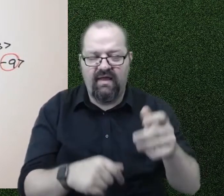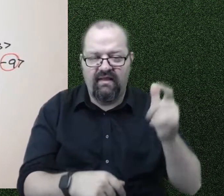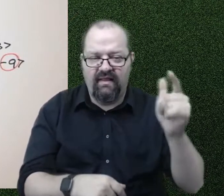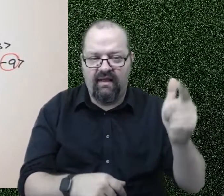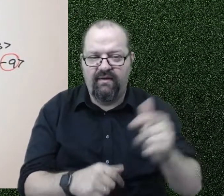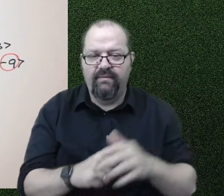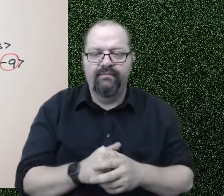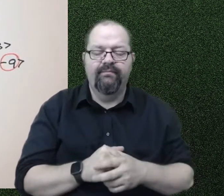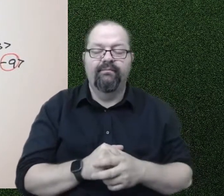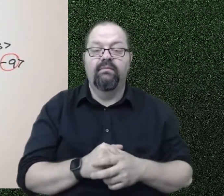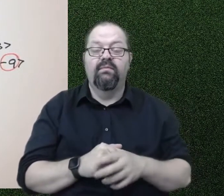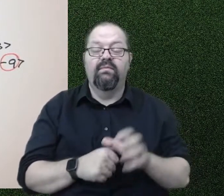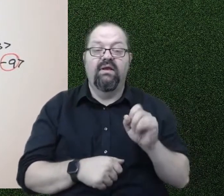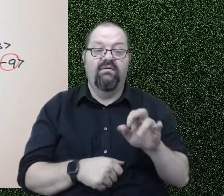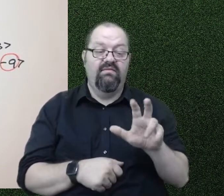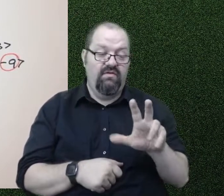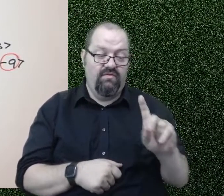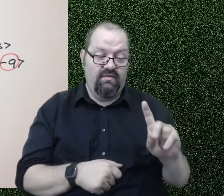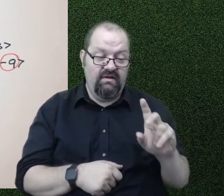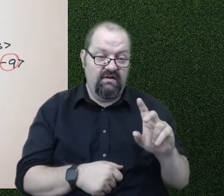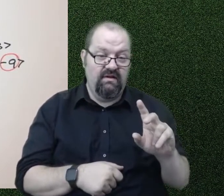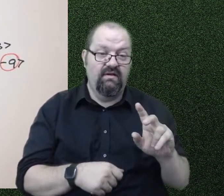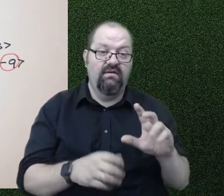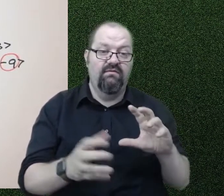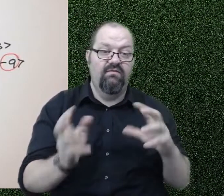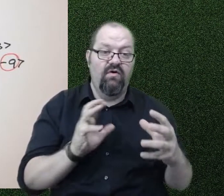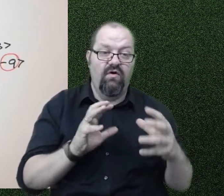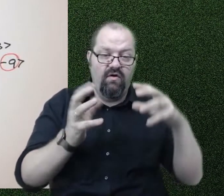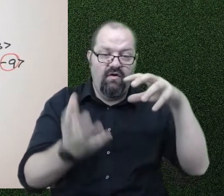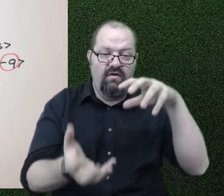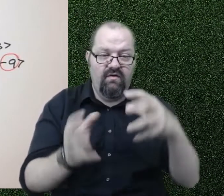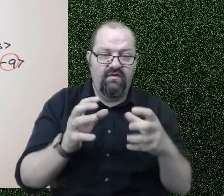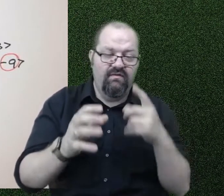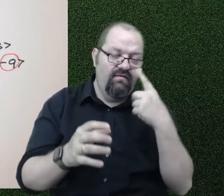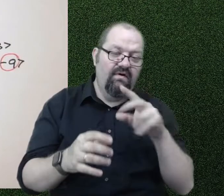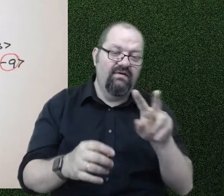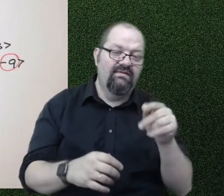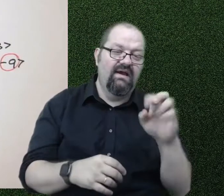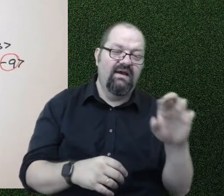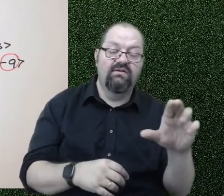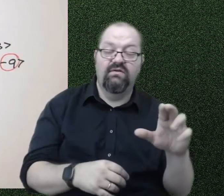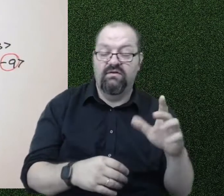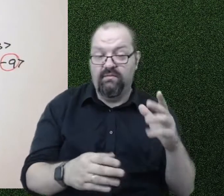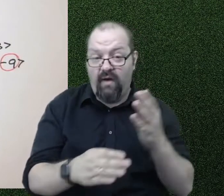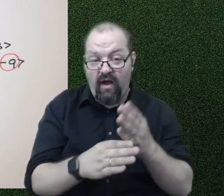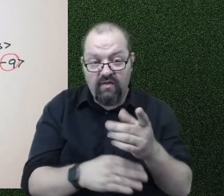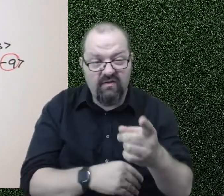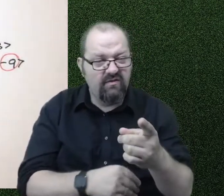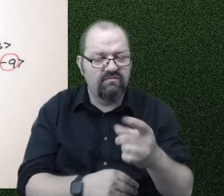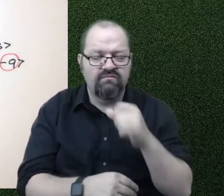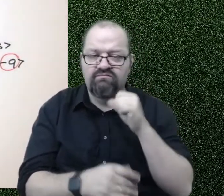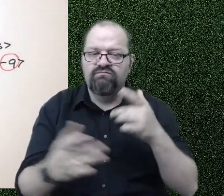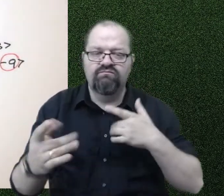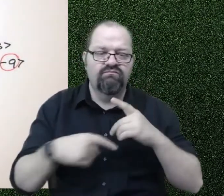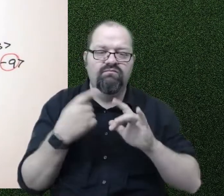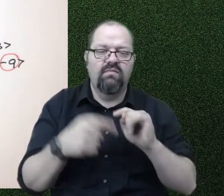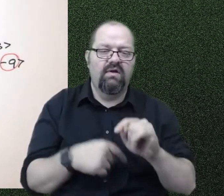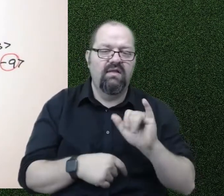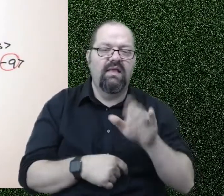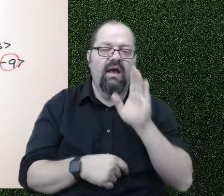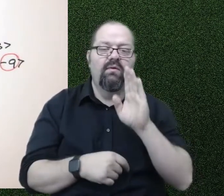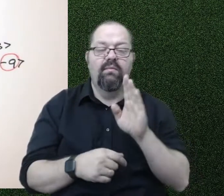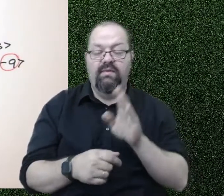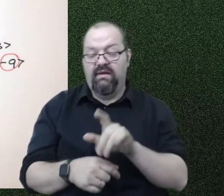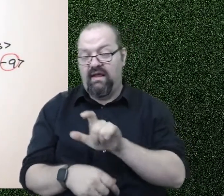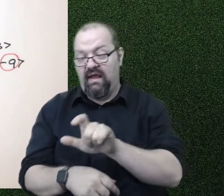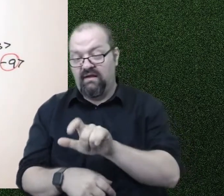if the 3D version of the vector bothers you, try not to worry. This is an x component and a y component.